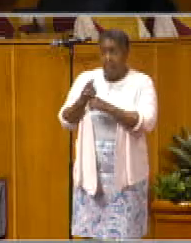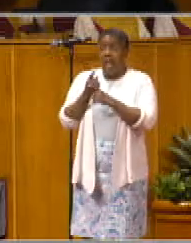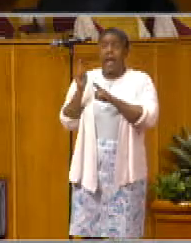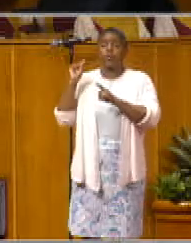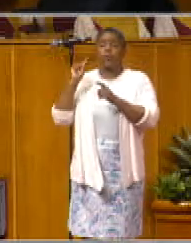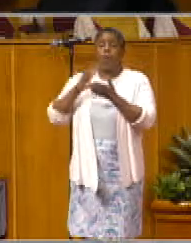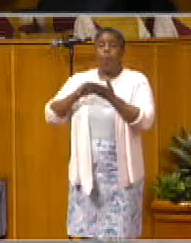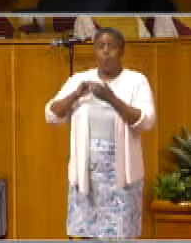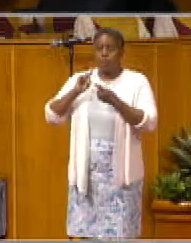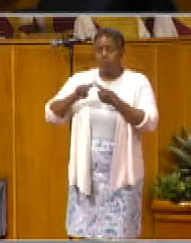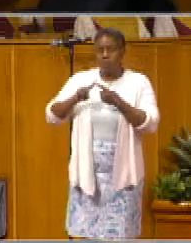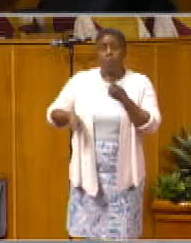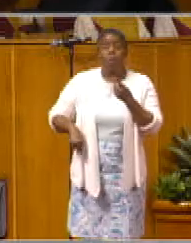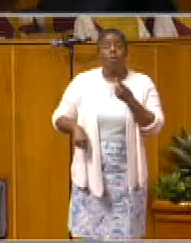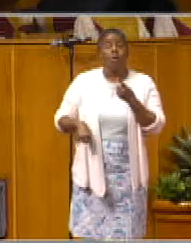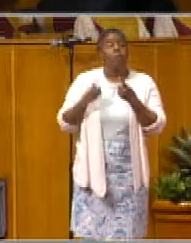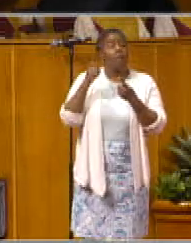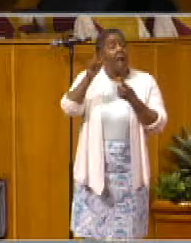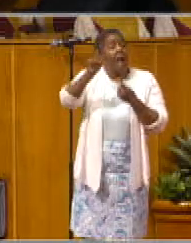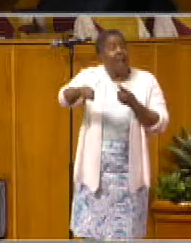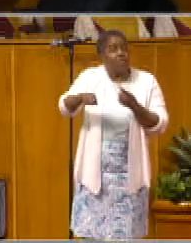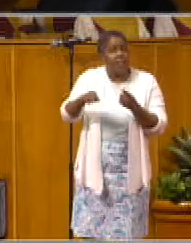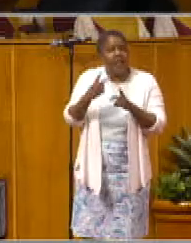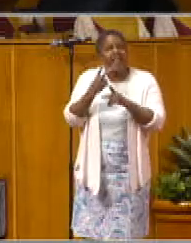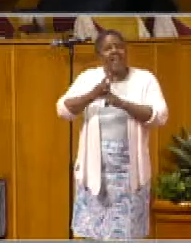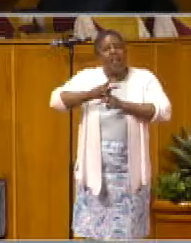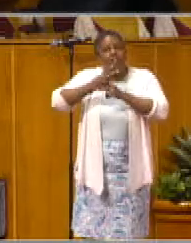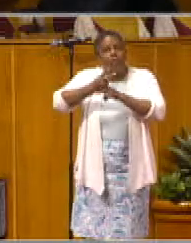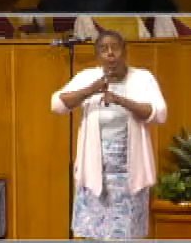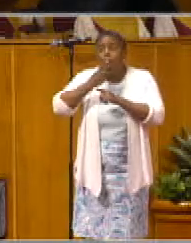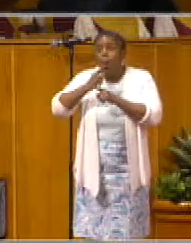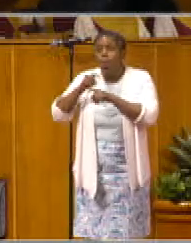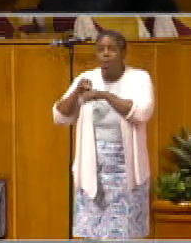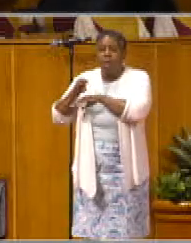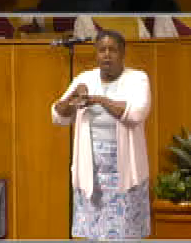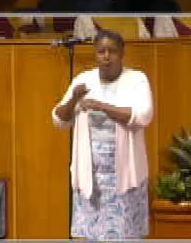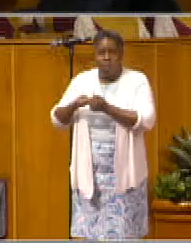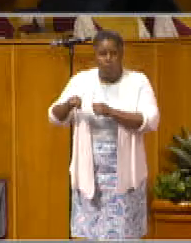week, we learned that number one, you've got to be cautious of your counsel.